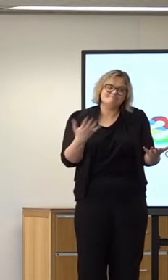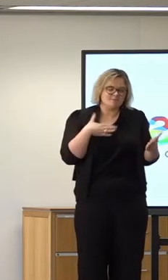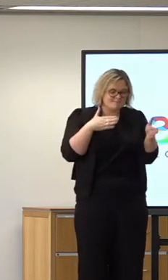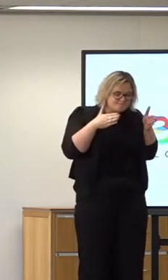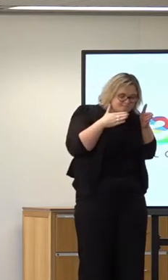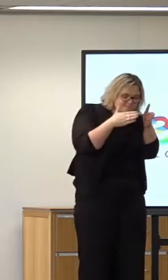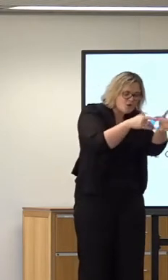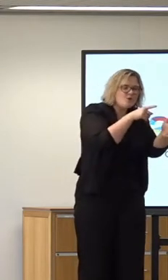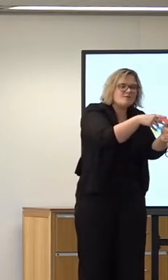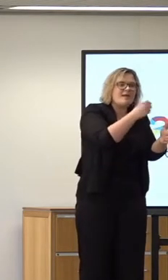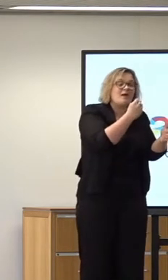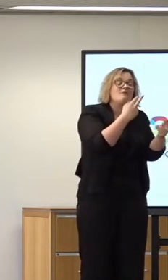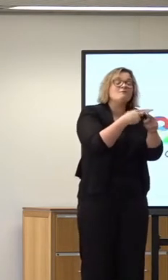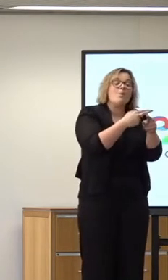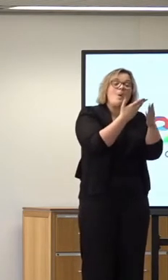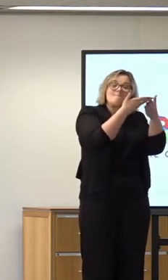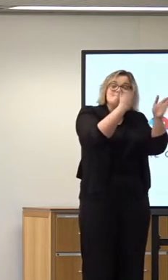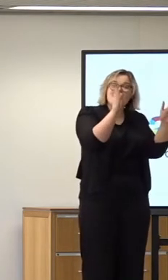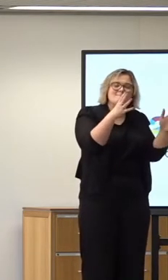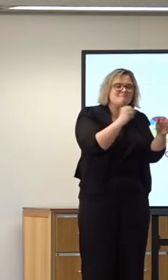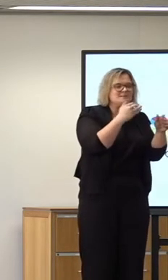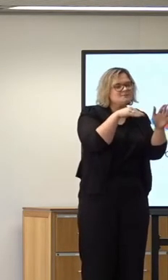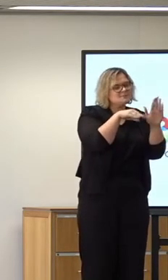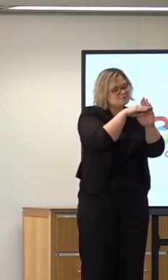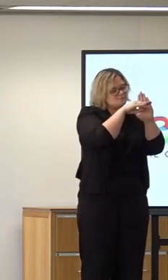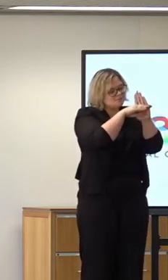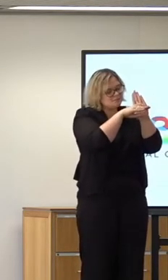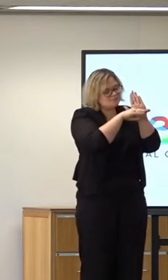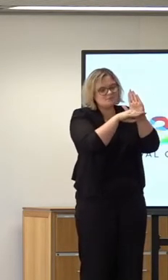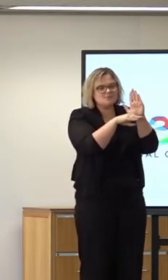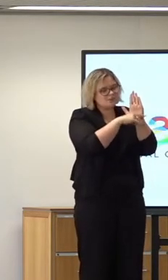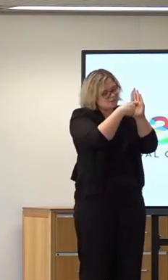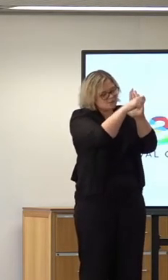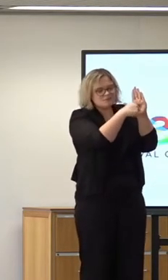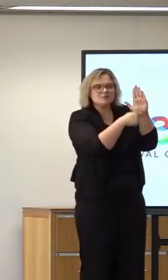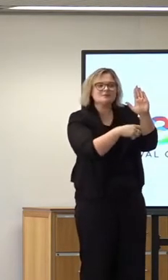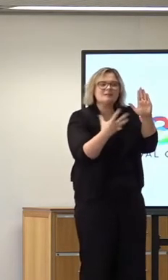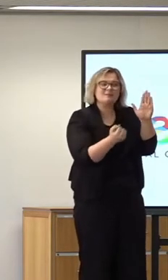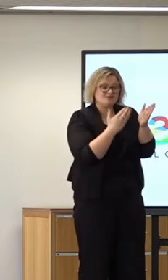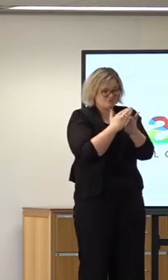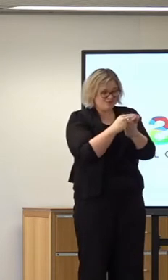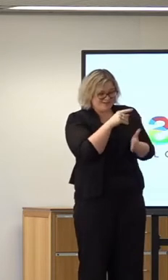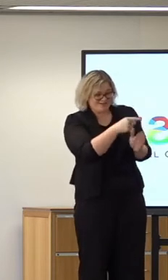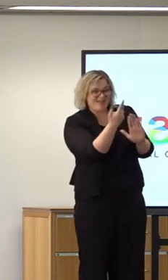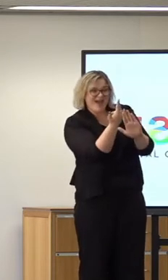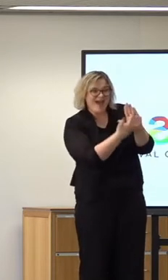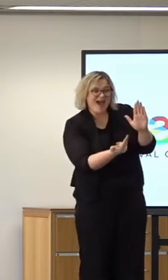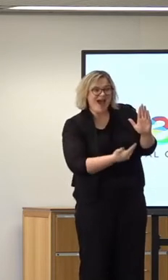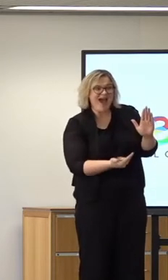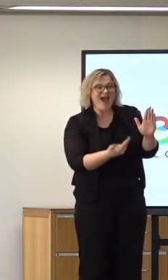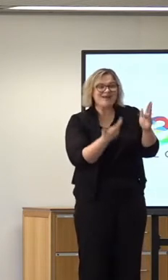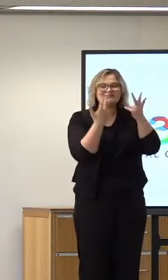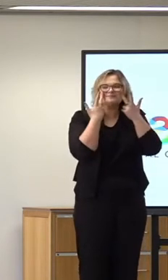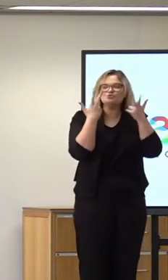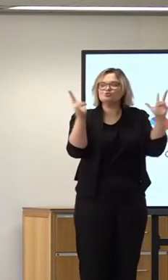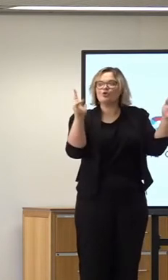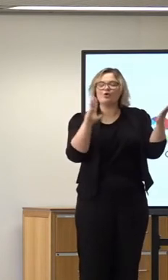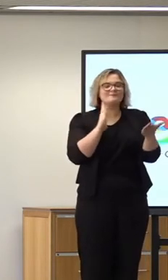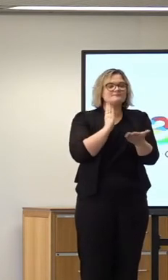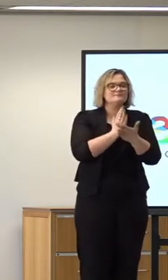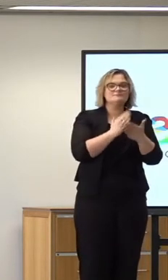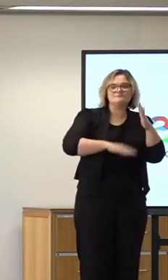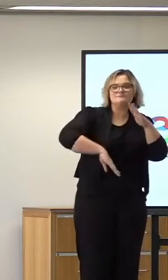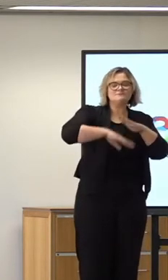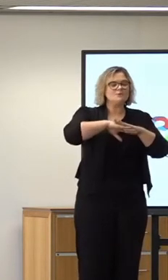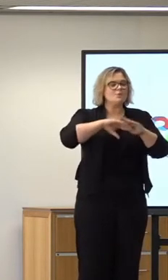much criteria you have to meet. And at the end of the day, is it really the artwork, and are they really expressing the full cultural story in its